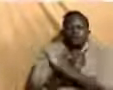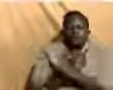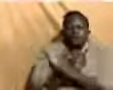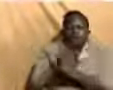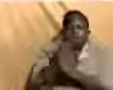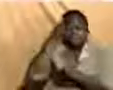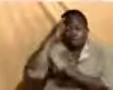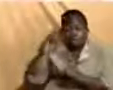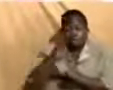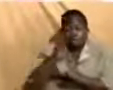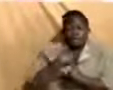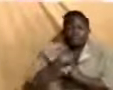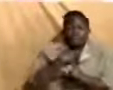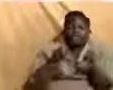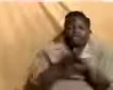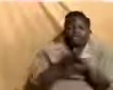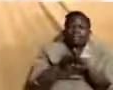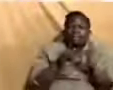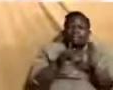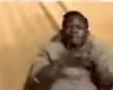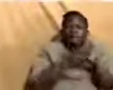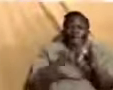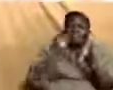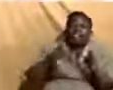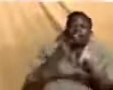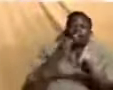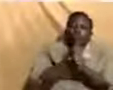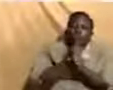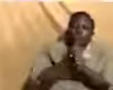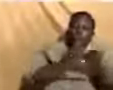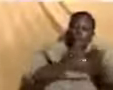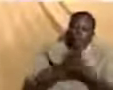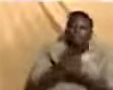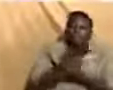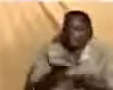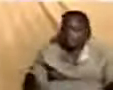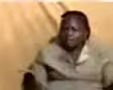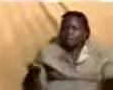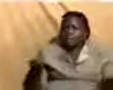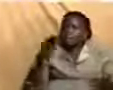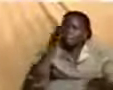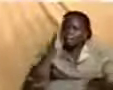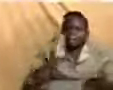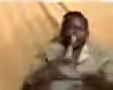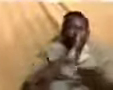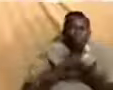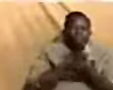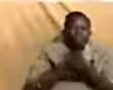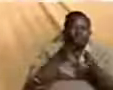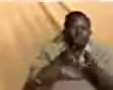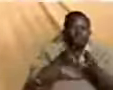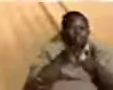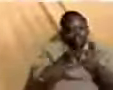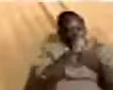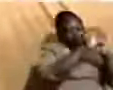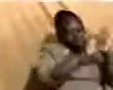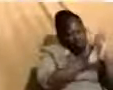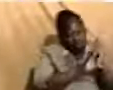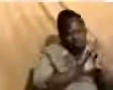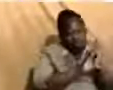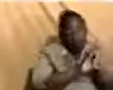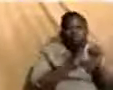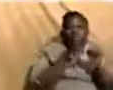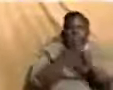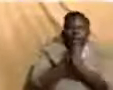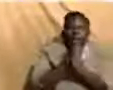bound by your orders. But now we're calling upon you to do the right thing. Be faithful to the Constitution. The sovereignty we